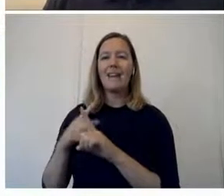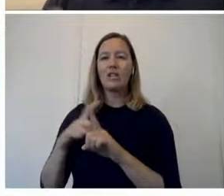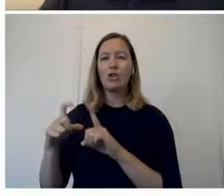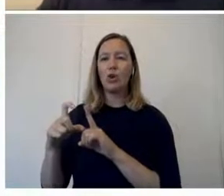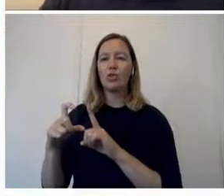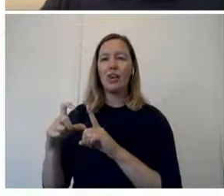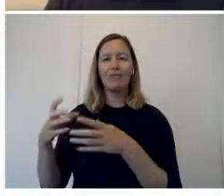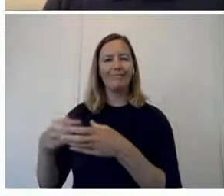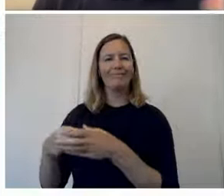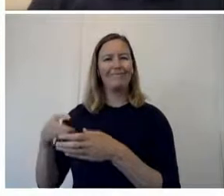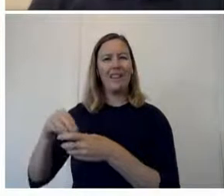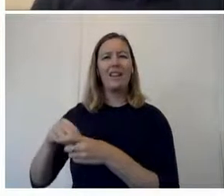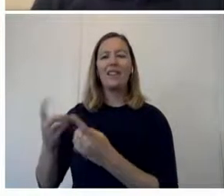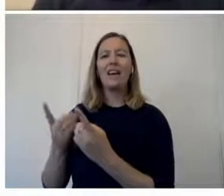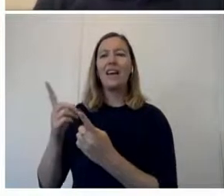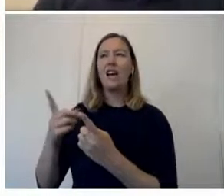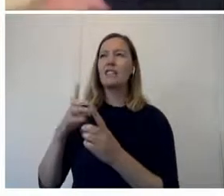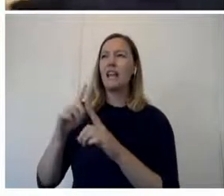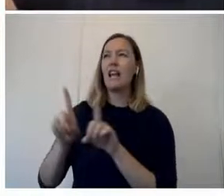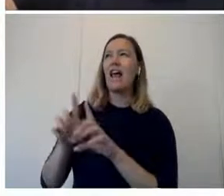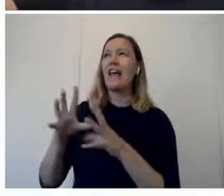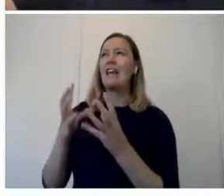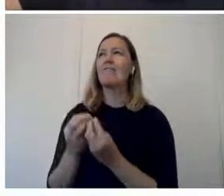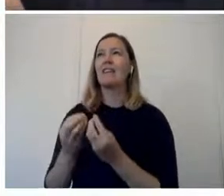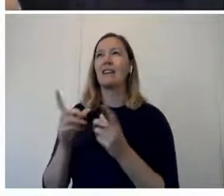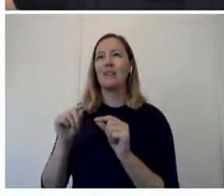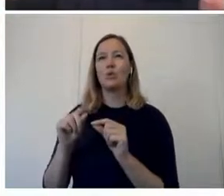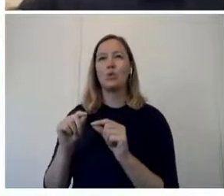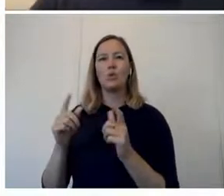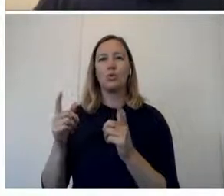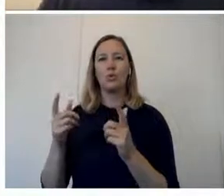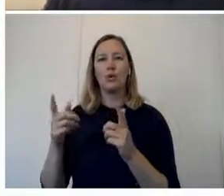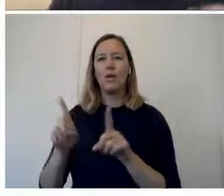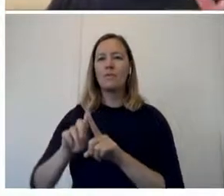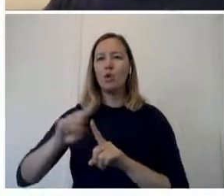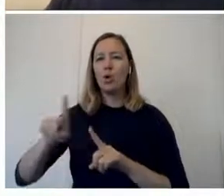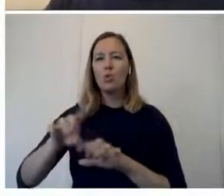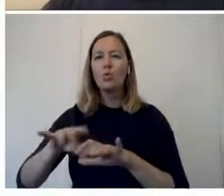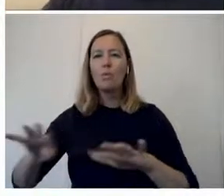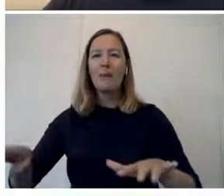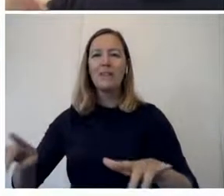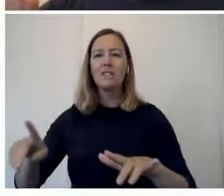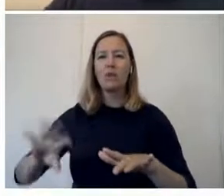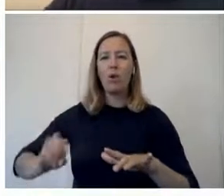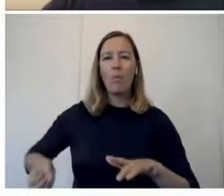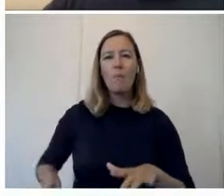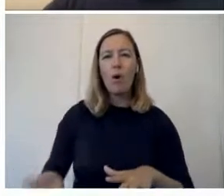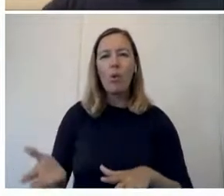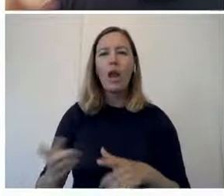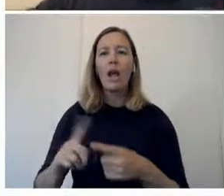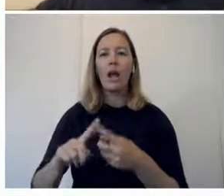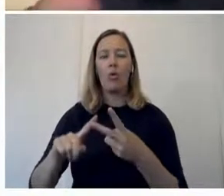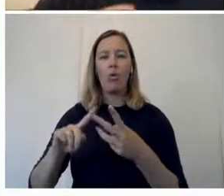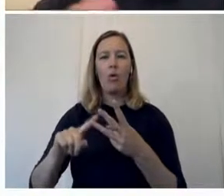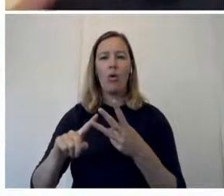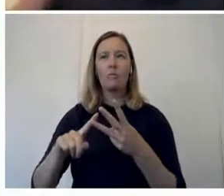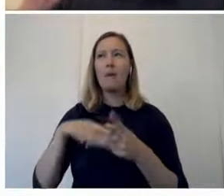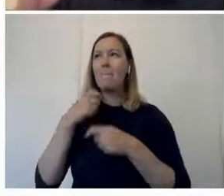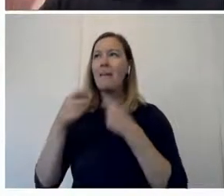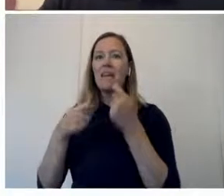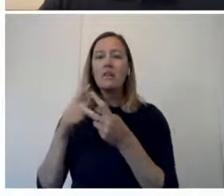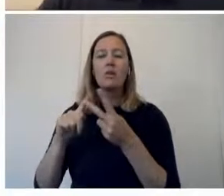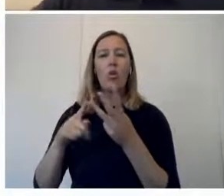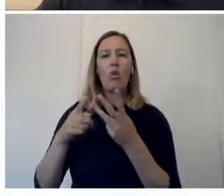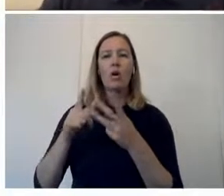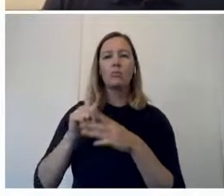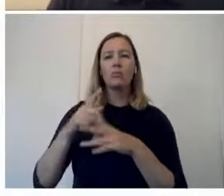So bowling, going to the beach, going for a meal, and going, you know, to a concert, going to whatever. It's